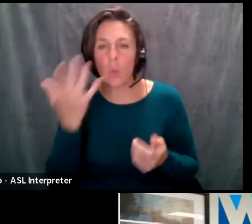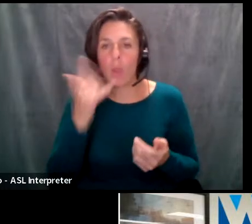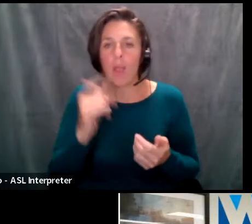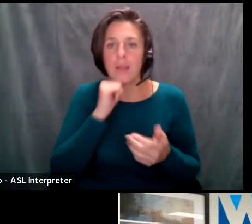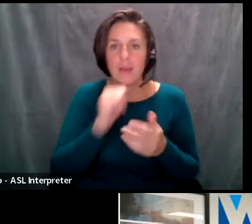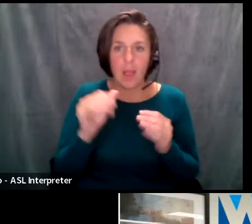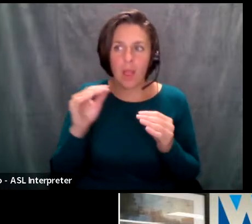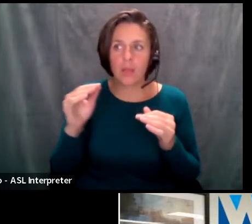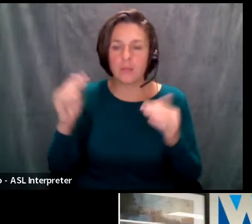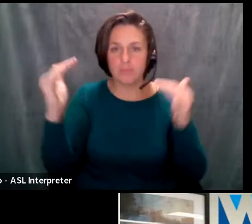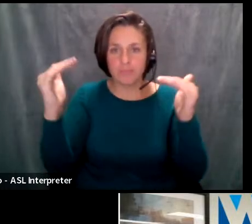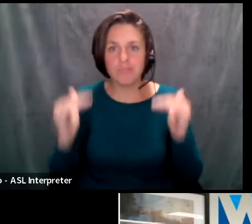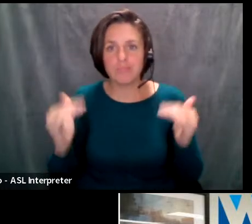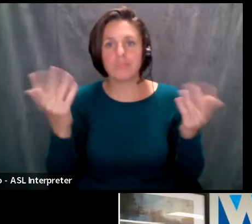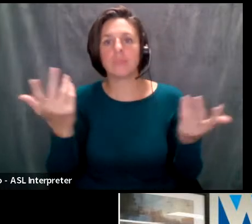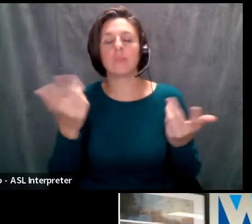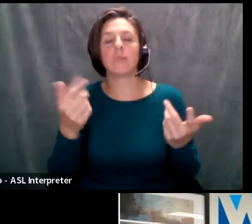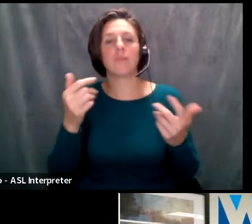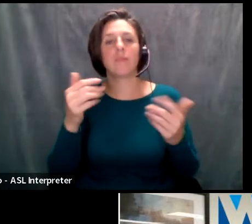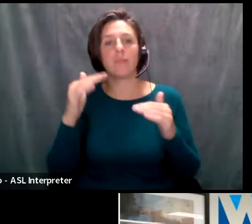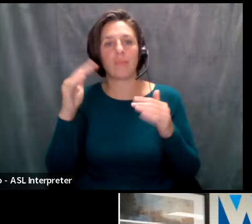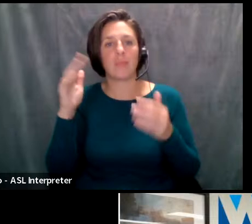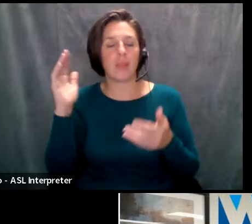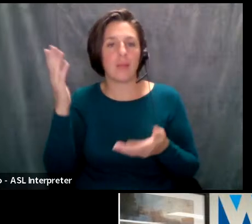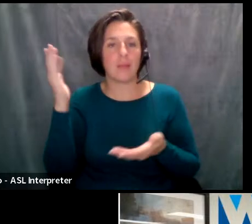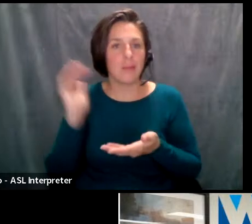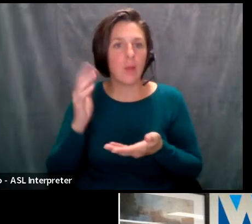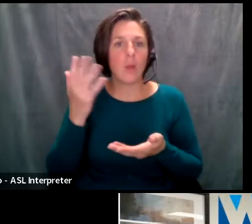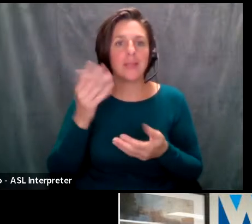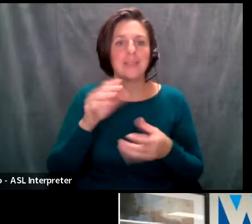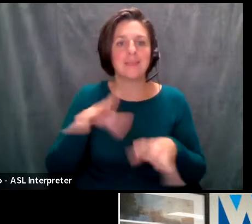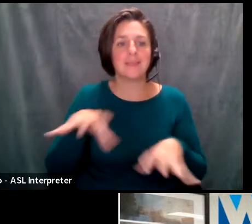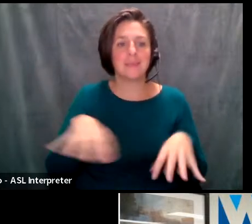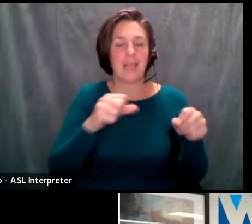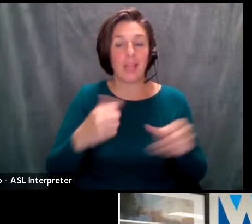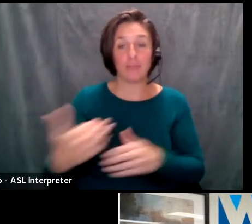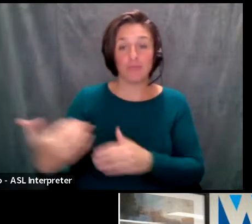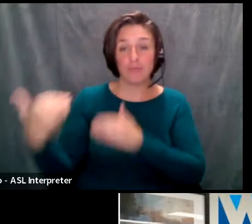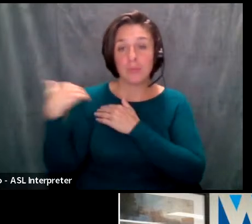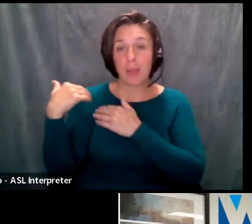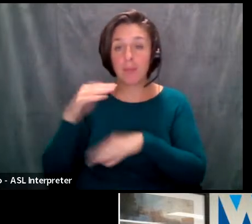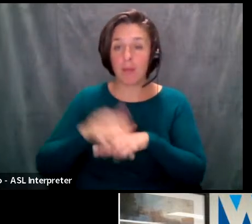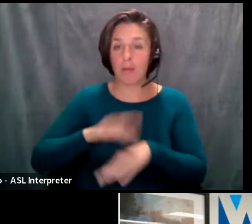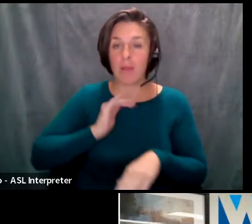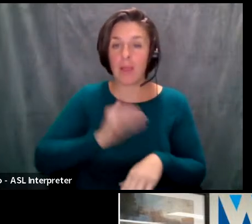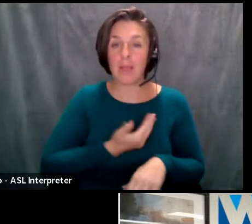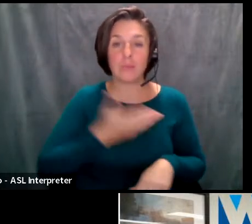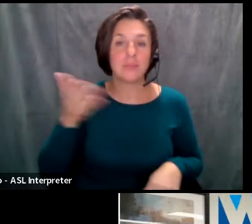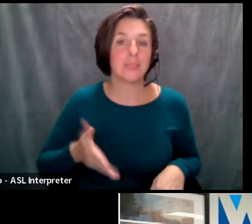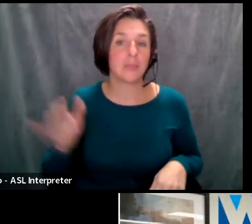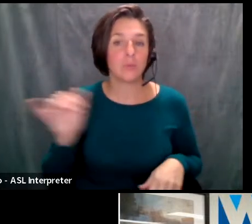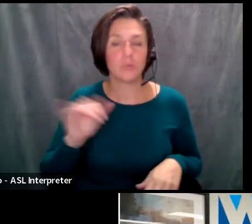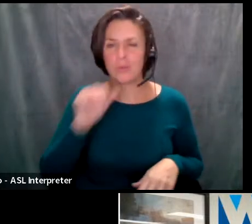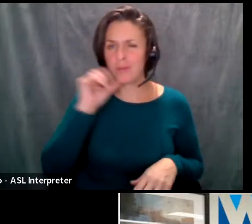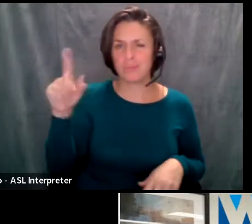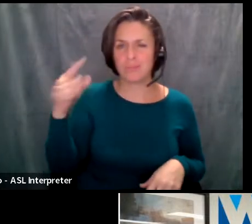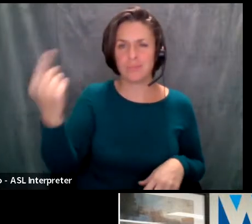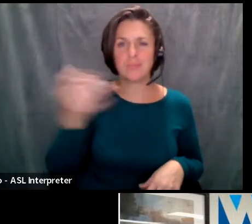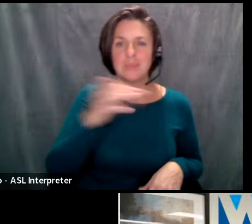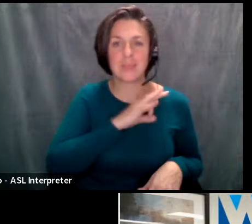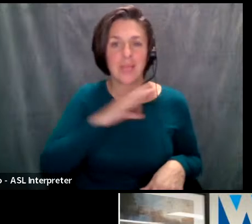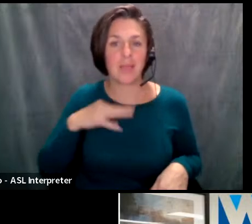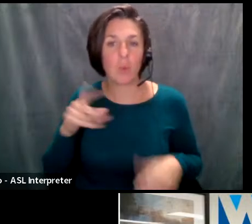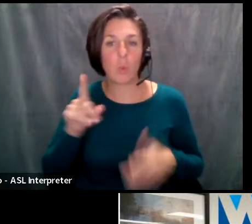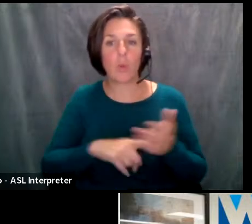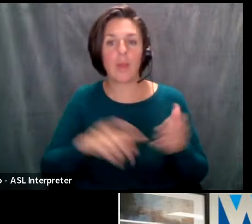so, taking responsibility also on our end, not just staff. What can we do